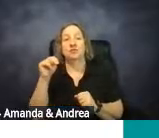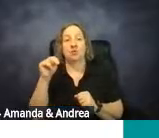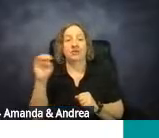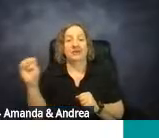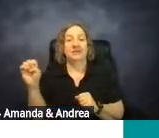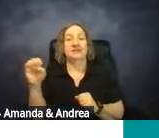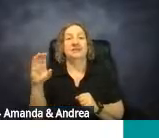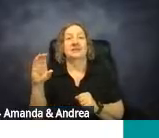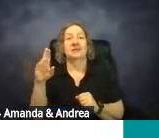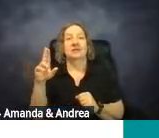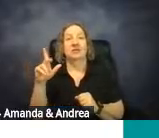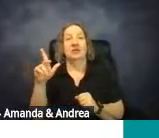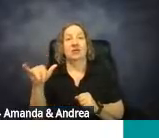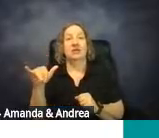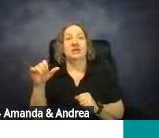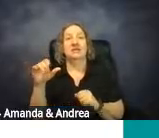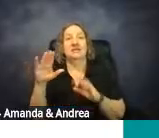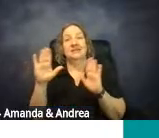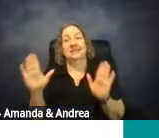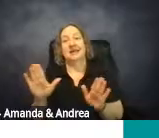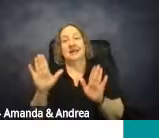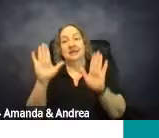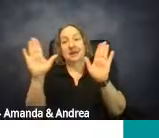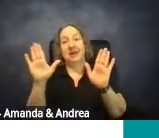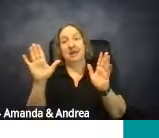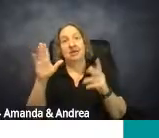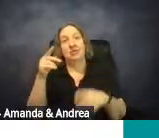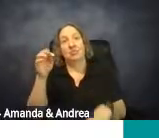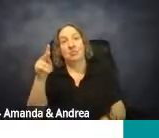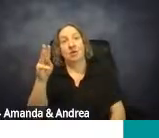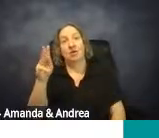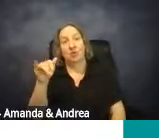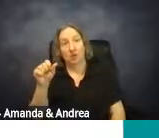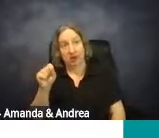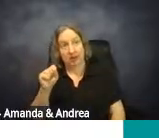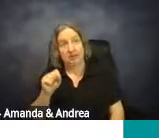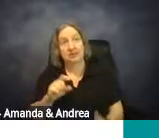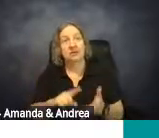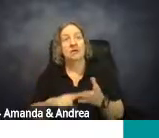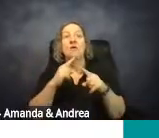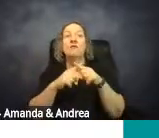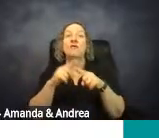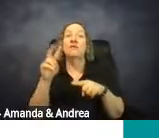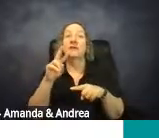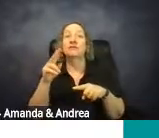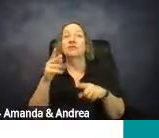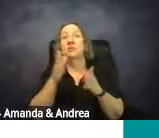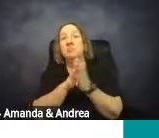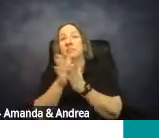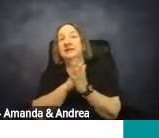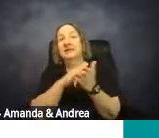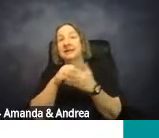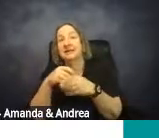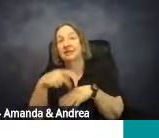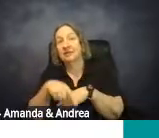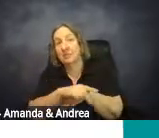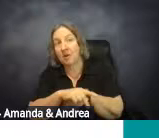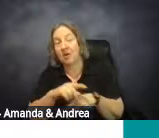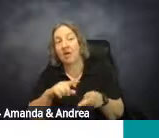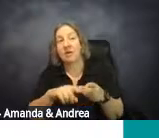Sunday Parkways, which we will be at, Fort Vancouver Picnic in the Park, the Mississippi Street